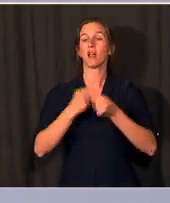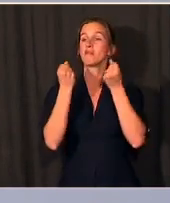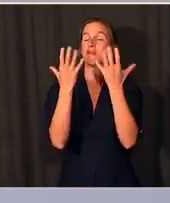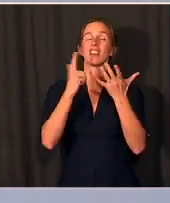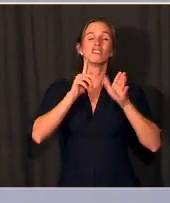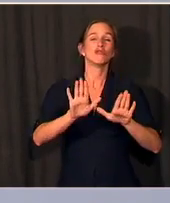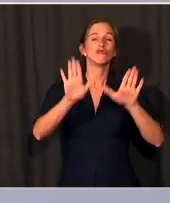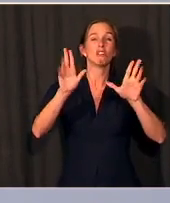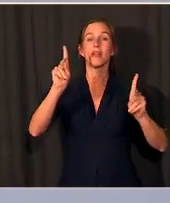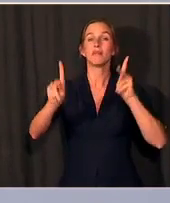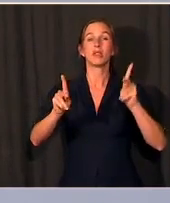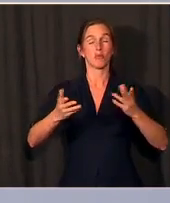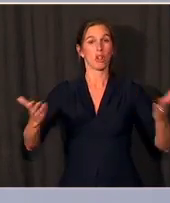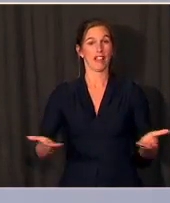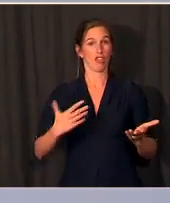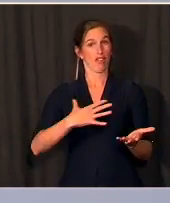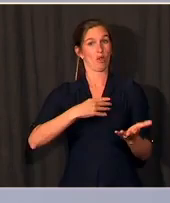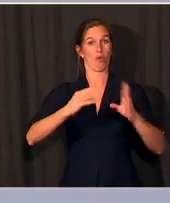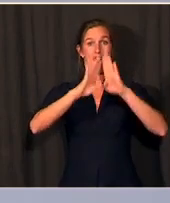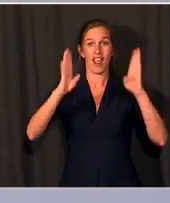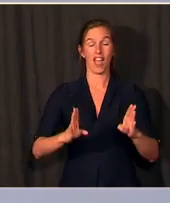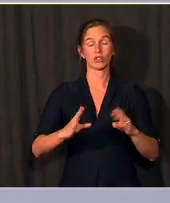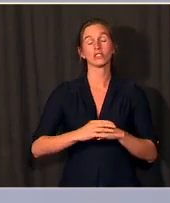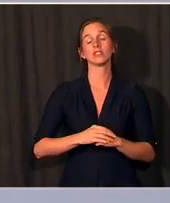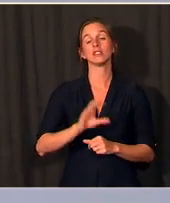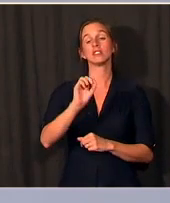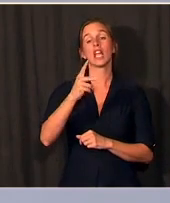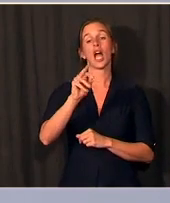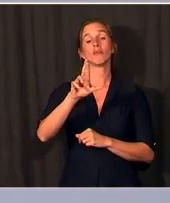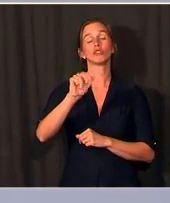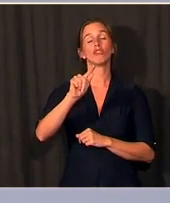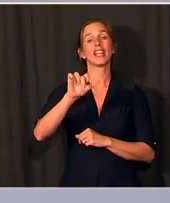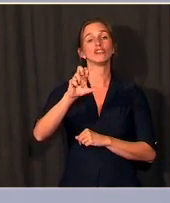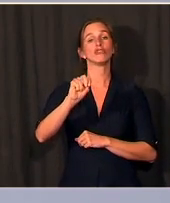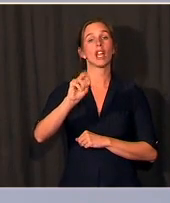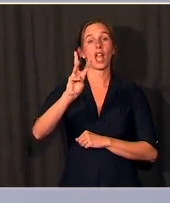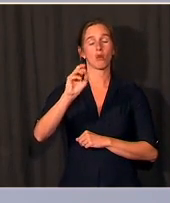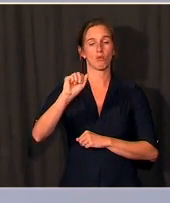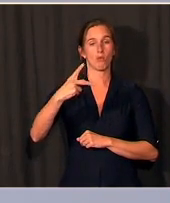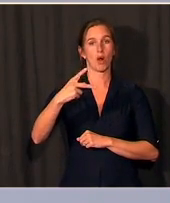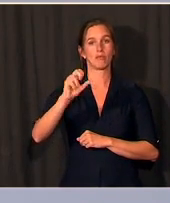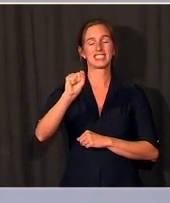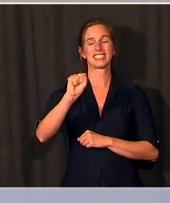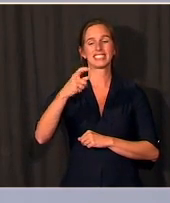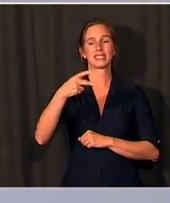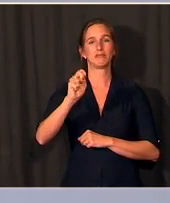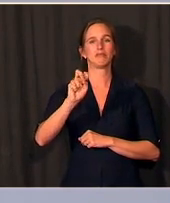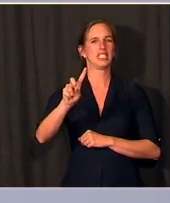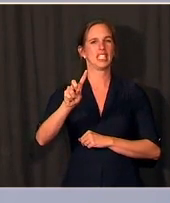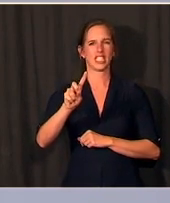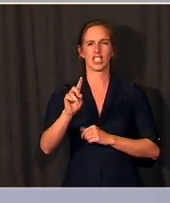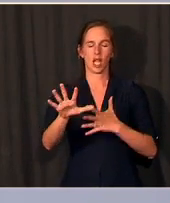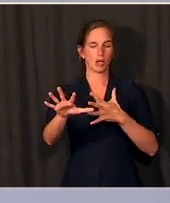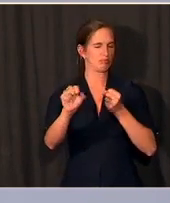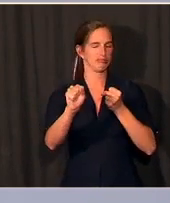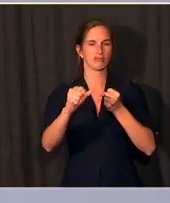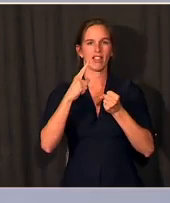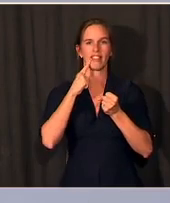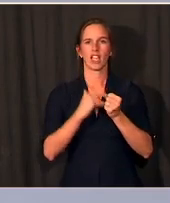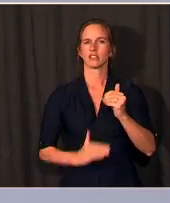great people at the White House. Operation Warp Speed is unequaled and unrivaled anywhere in the world,